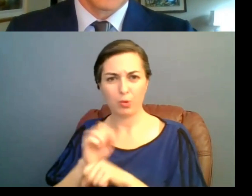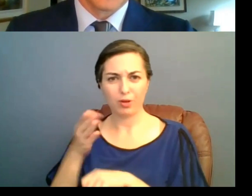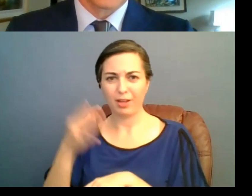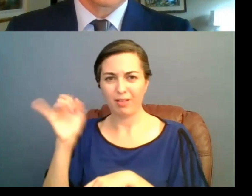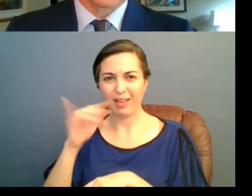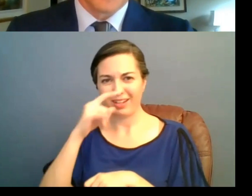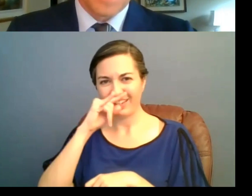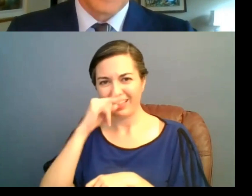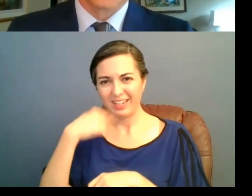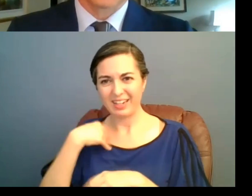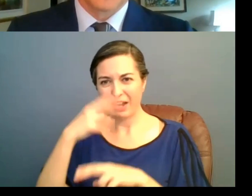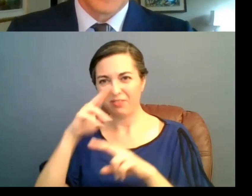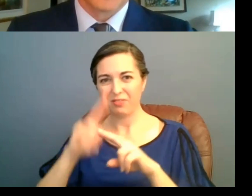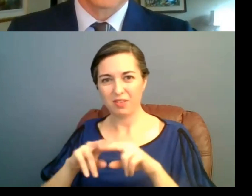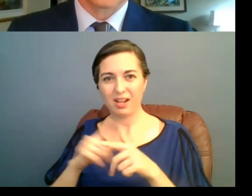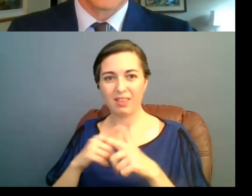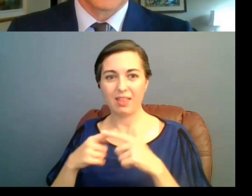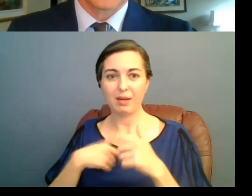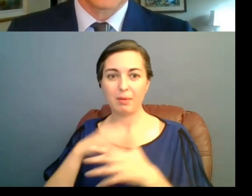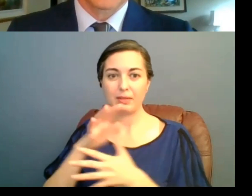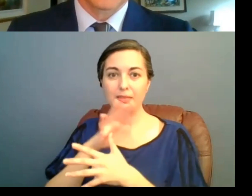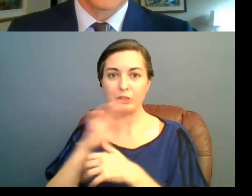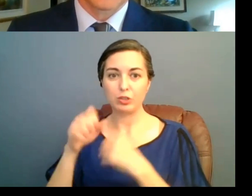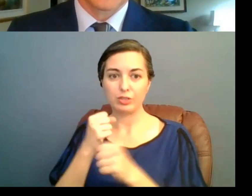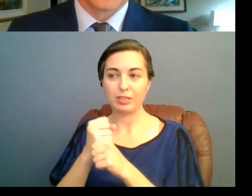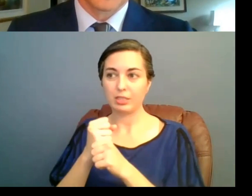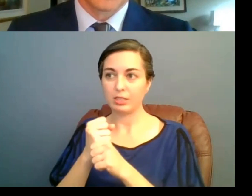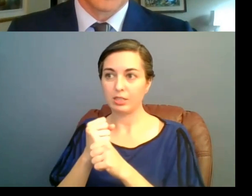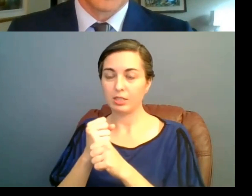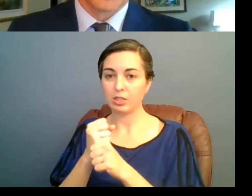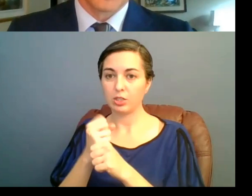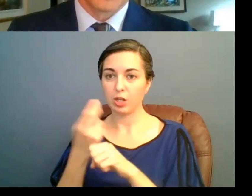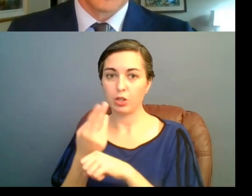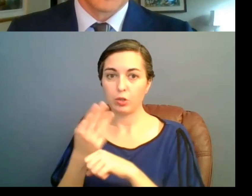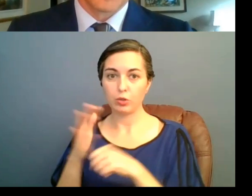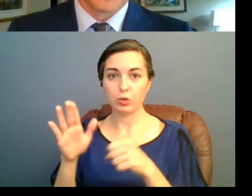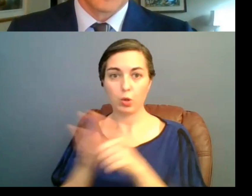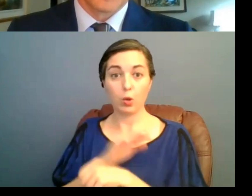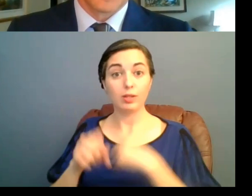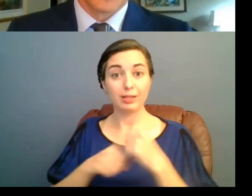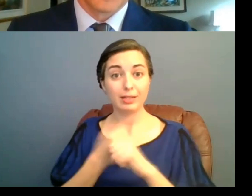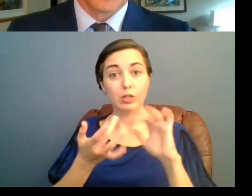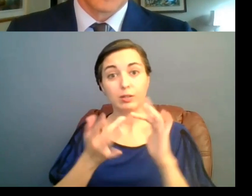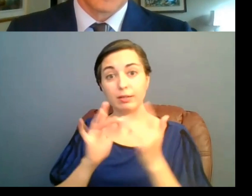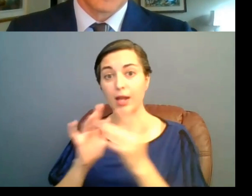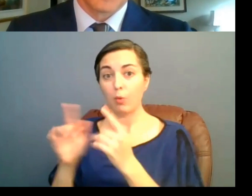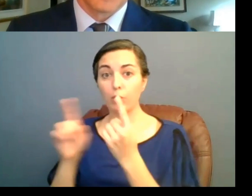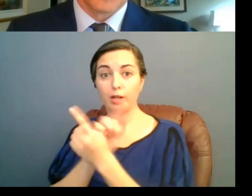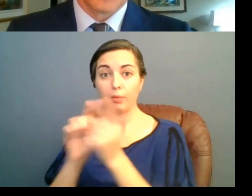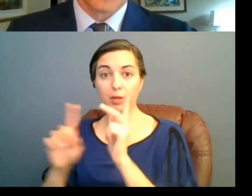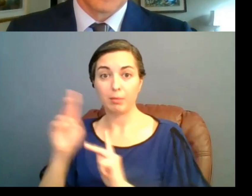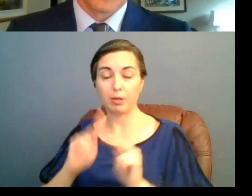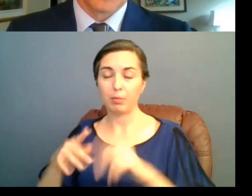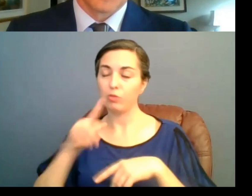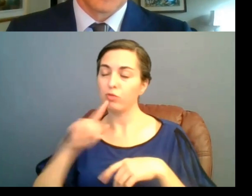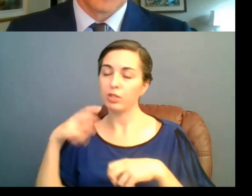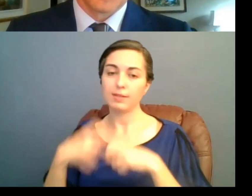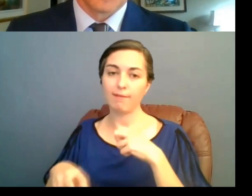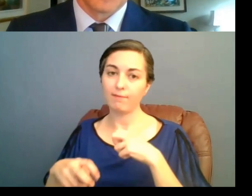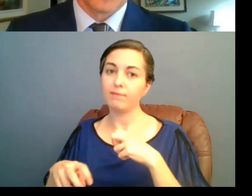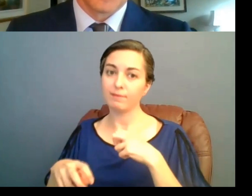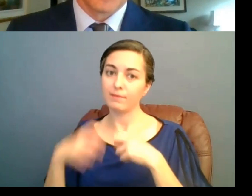fun. And then my senior year, I spent the entire year networking, and it's very, very difficult to